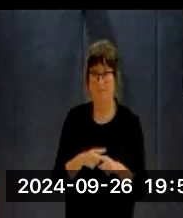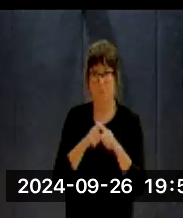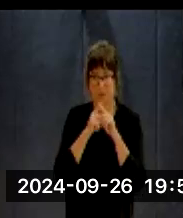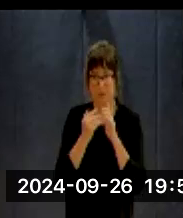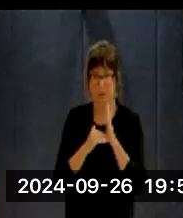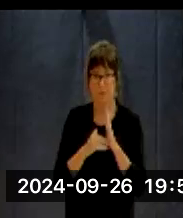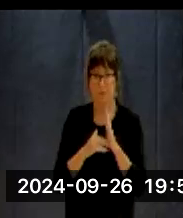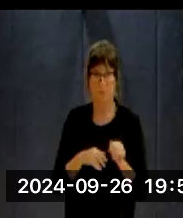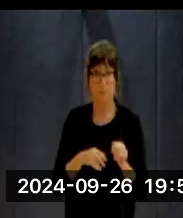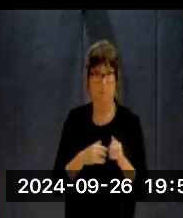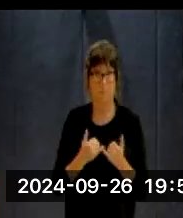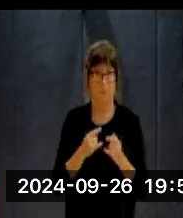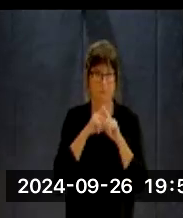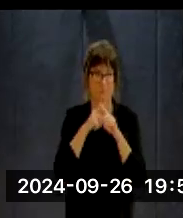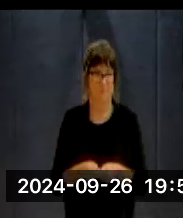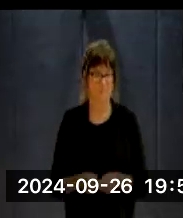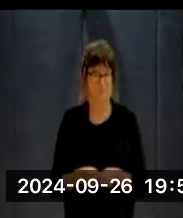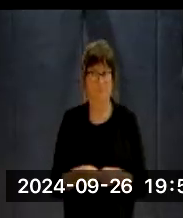Uh,